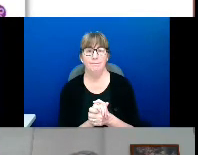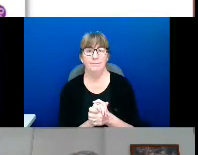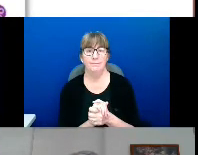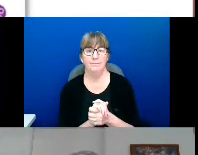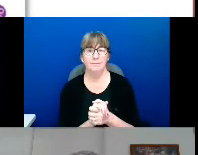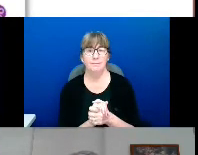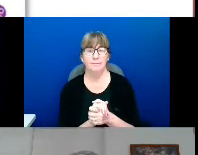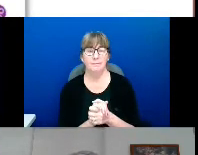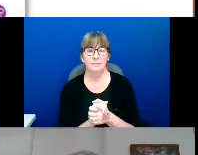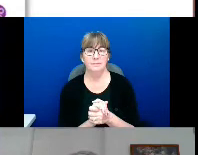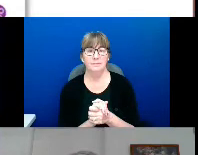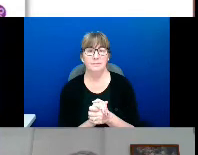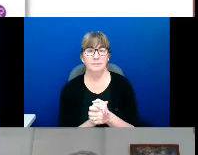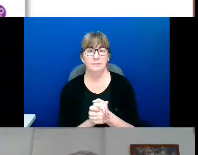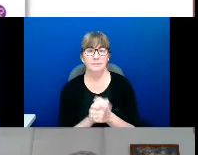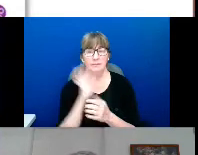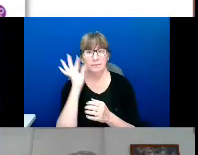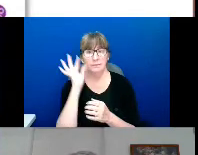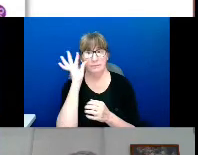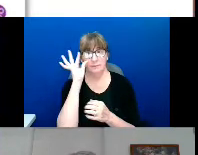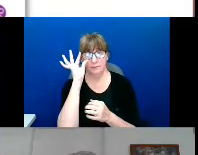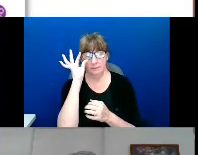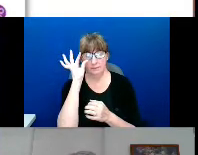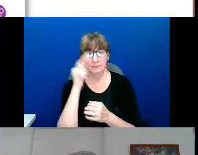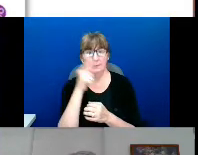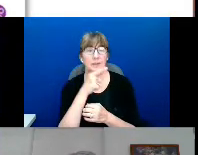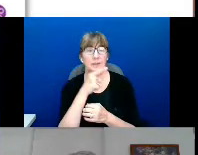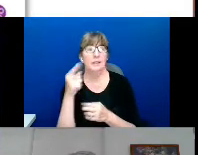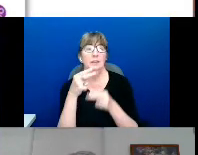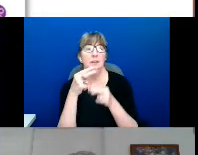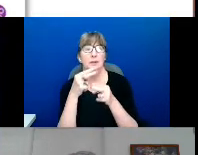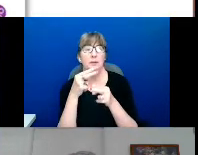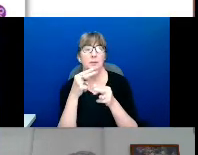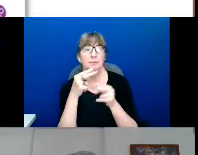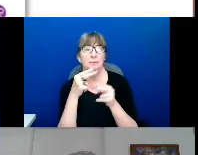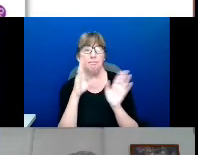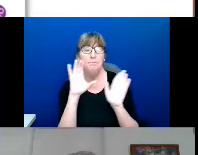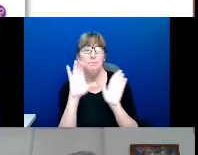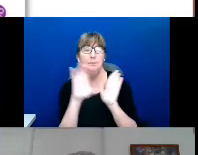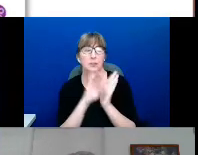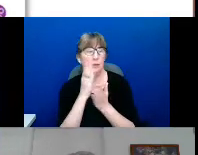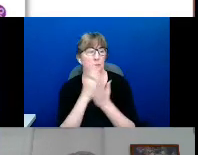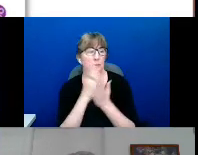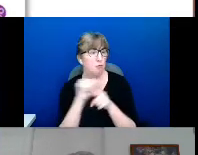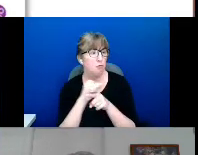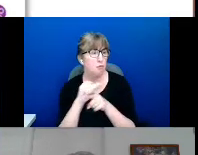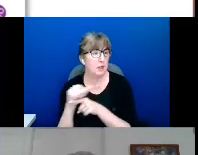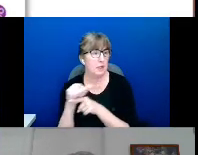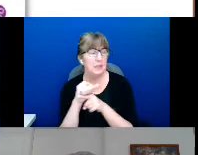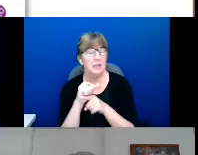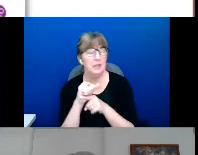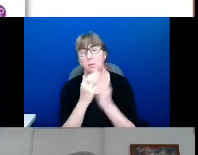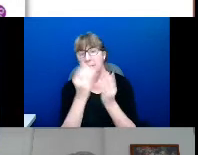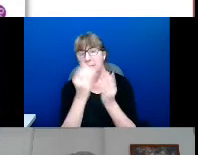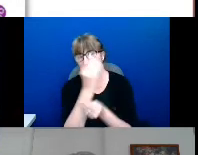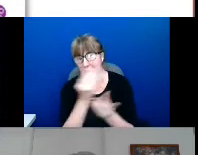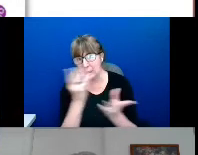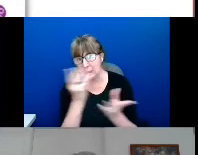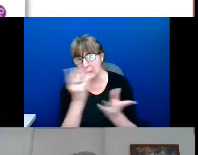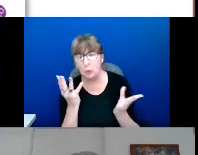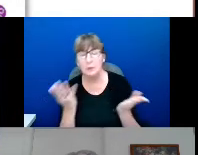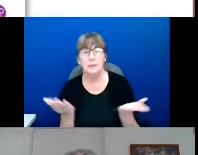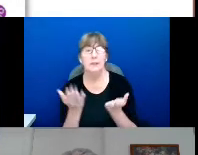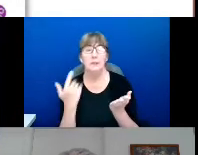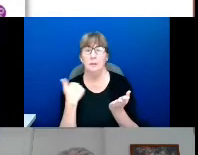There is a snapshot of some of our trainings and some of our materials. Most of the materials we've